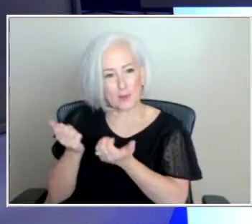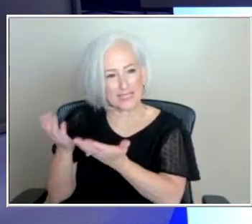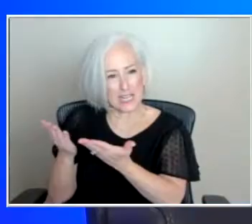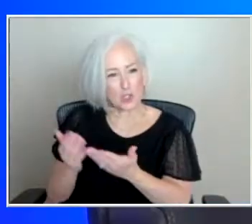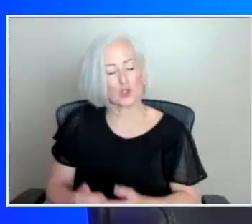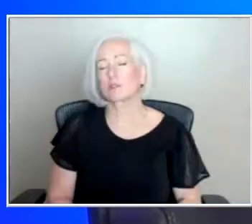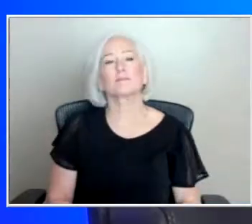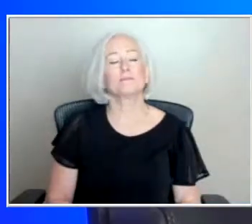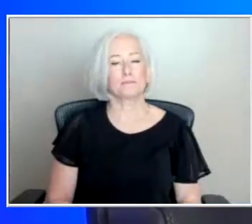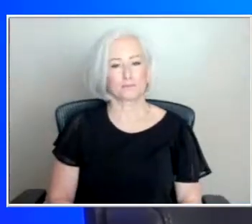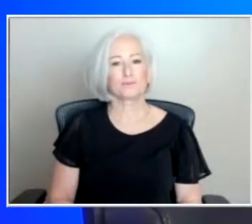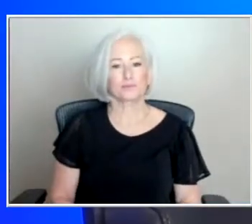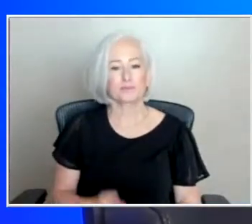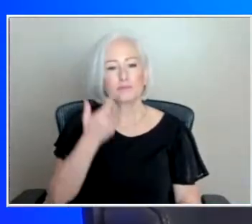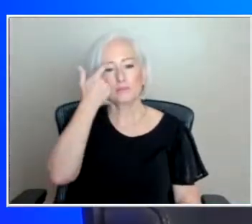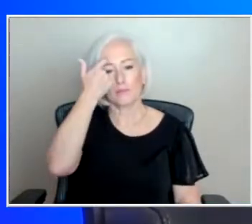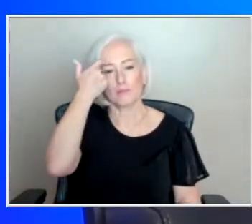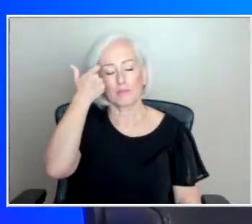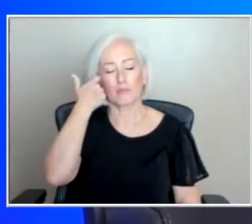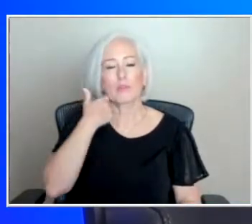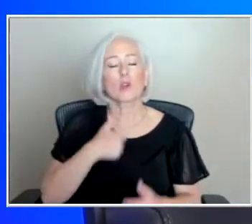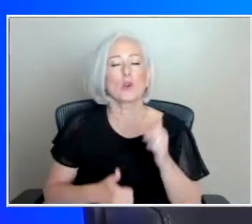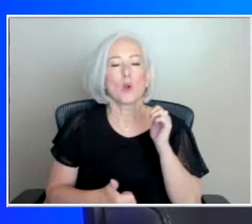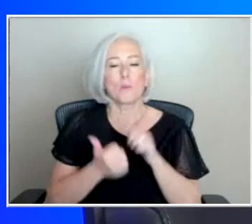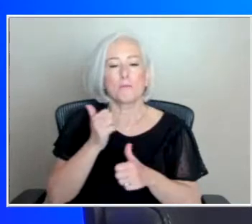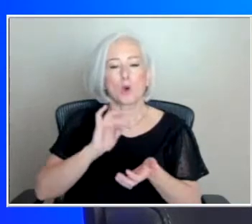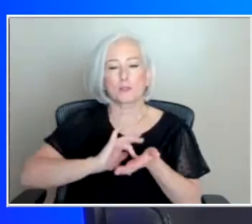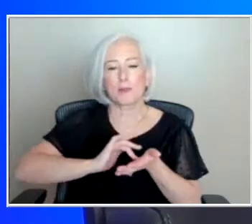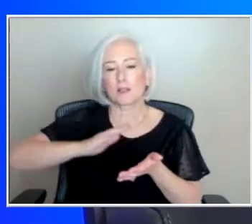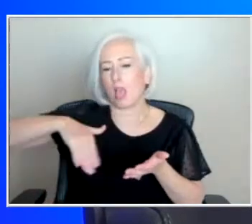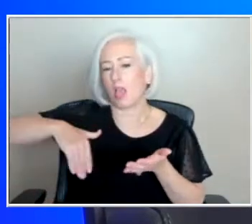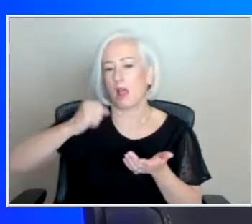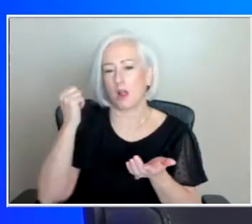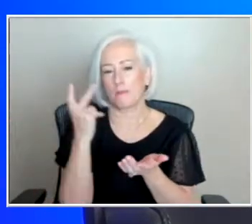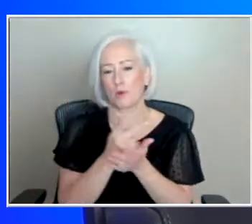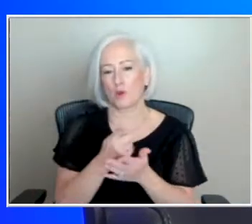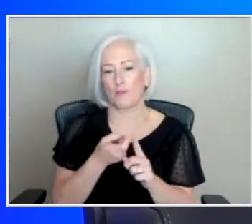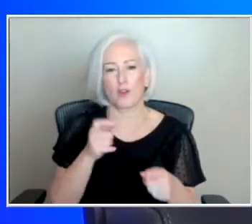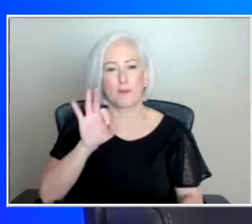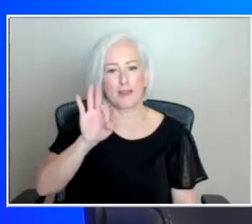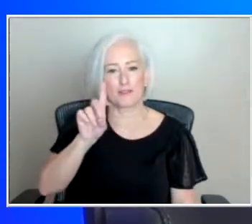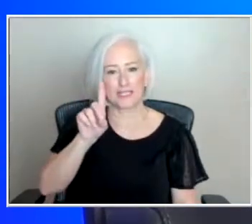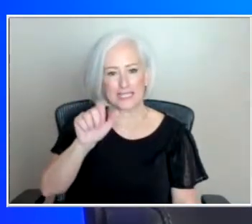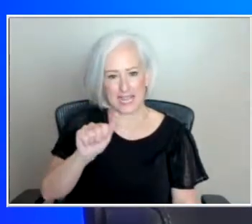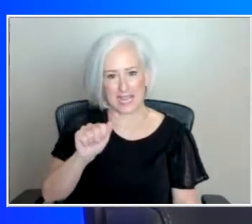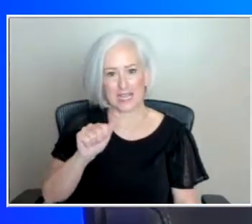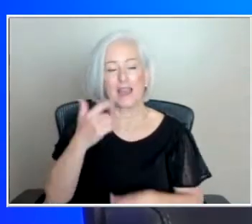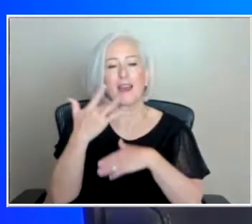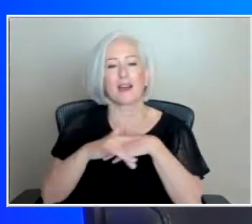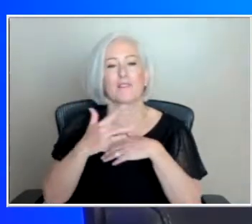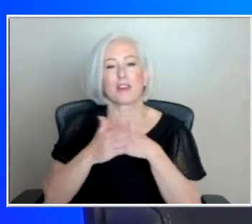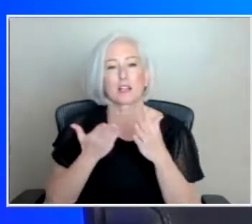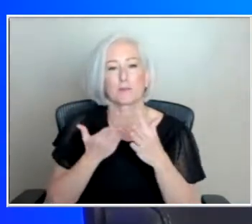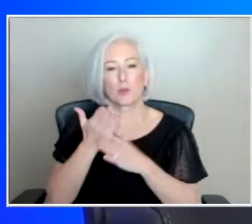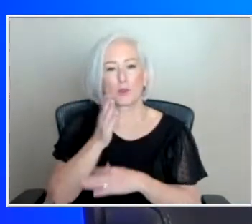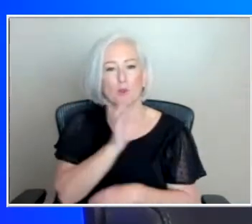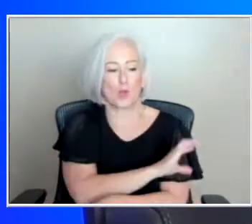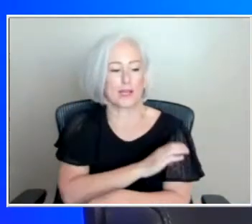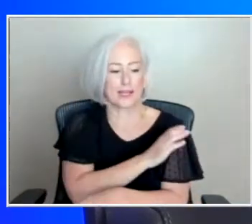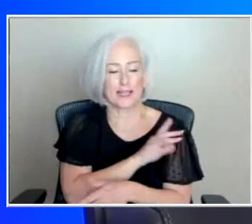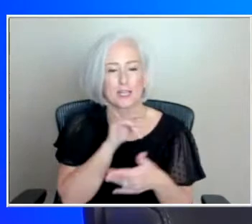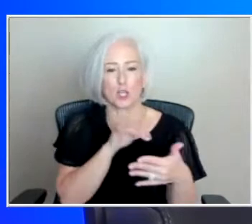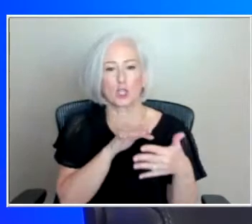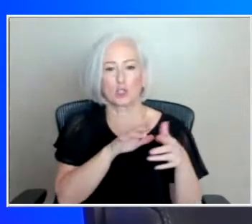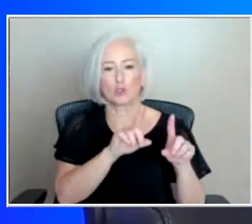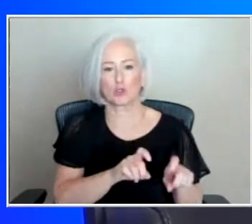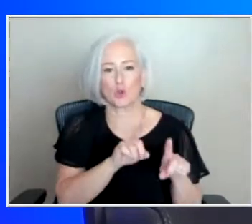so most of these drugs that are not approved by the FDA yet, they are available through clinical trials. Okay.